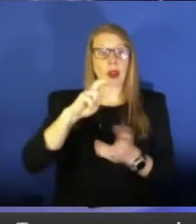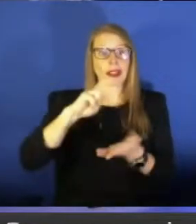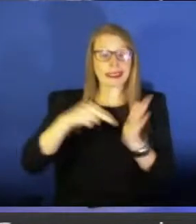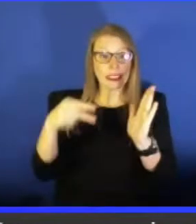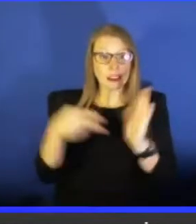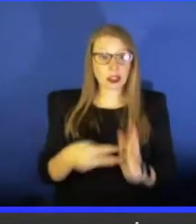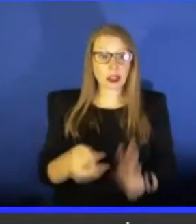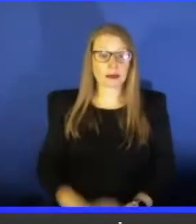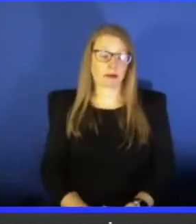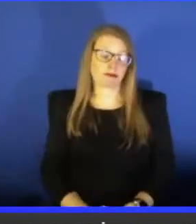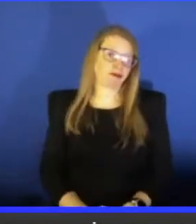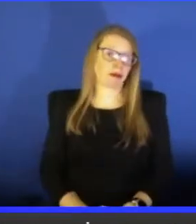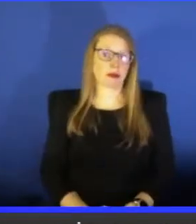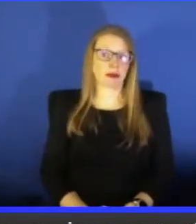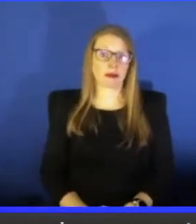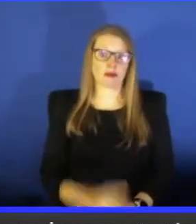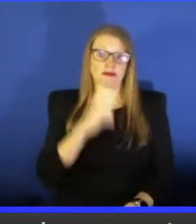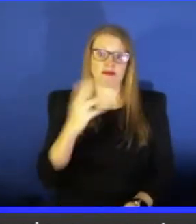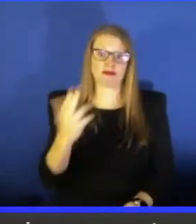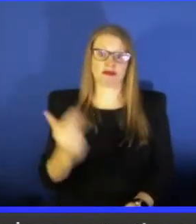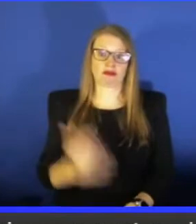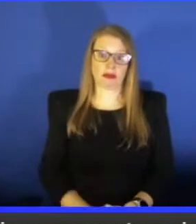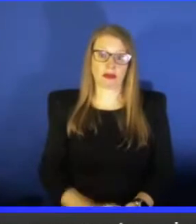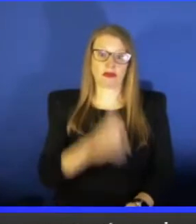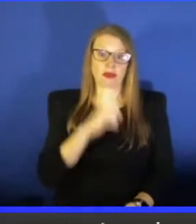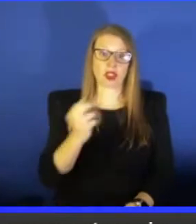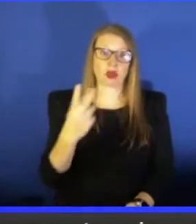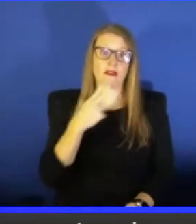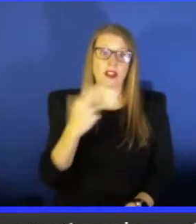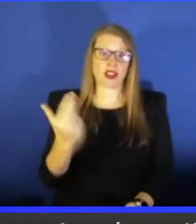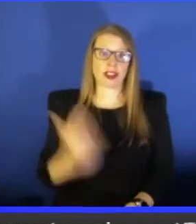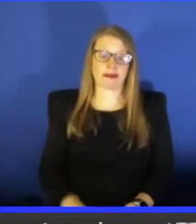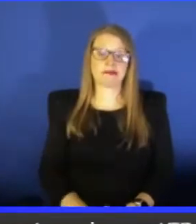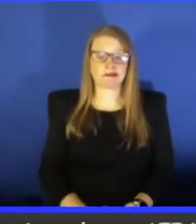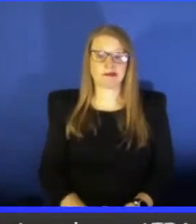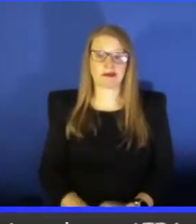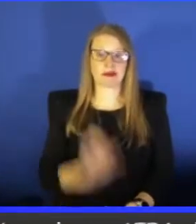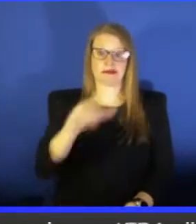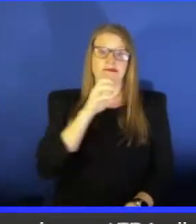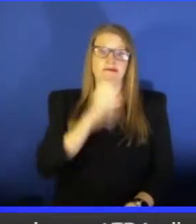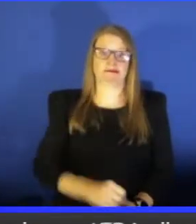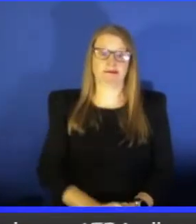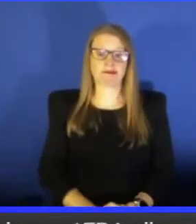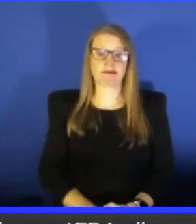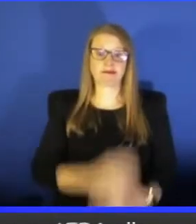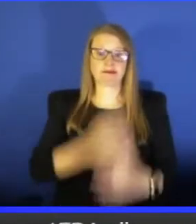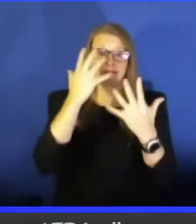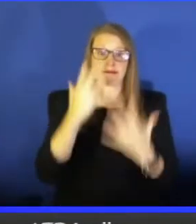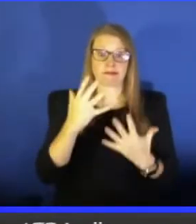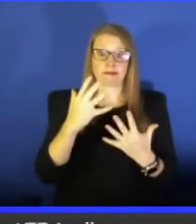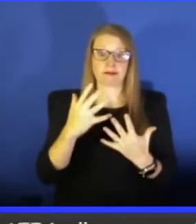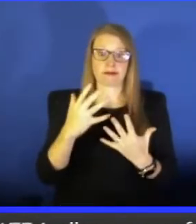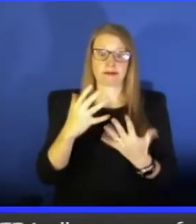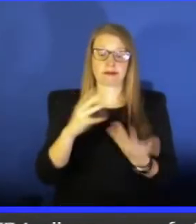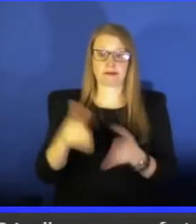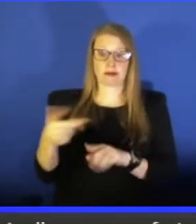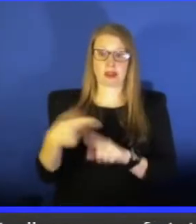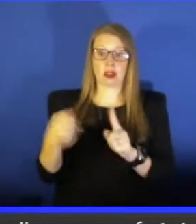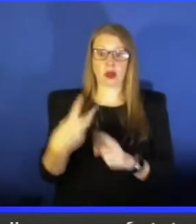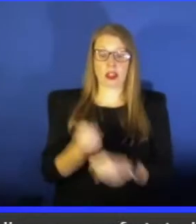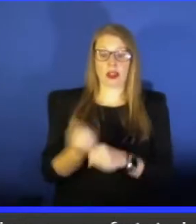are they're not addicted, they're not seeking it, but they think it's going to be okay just to take one pill, oh, it's probably a Benadryl, or it's going to be a Xanax. You don't